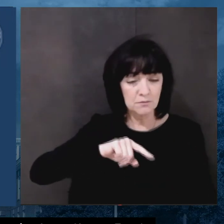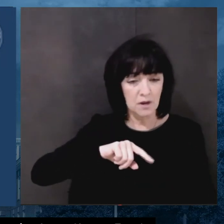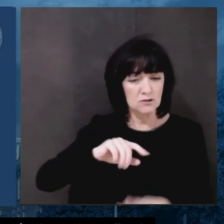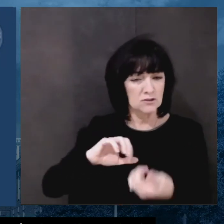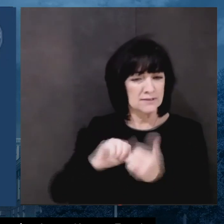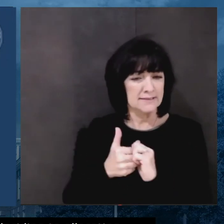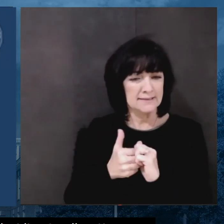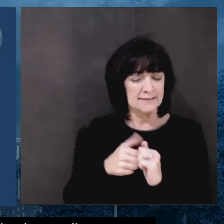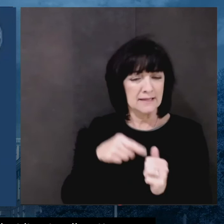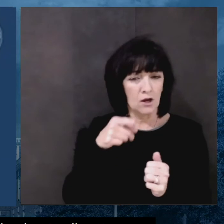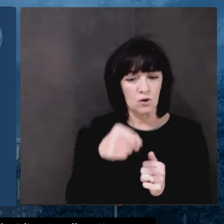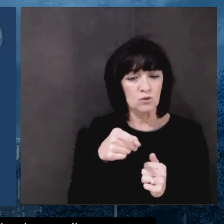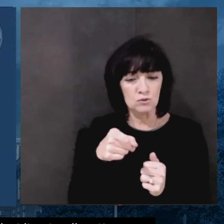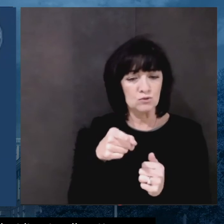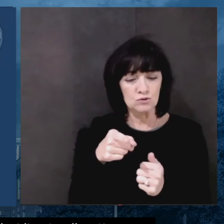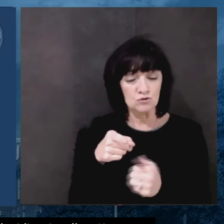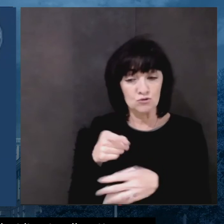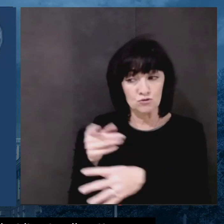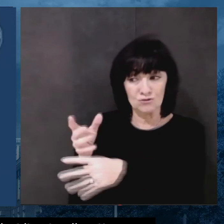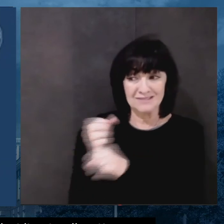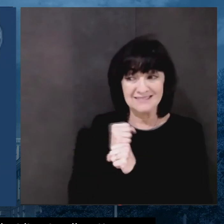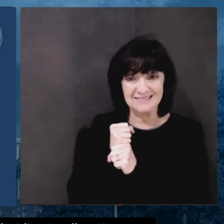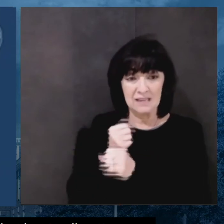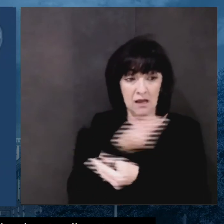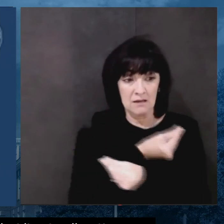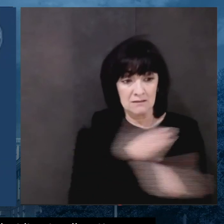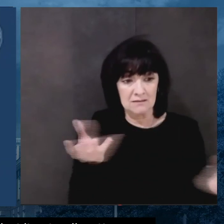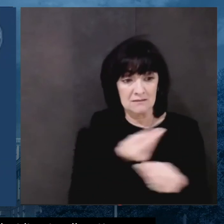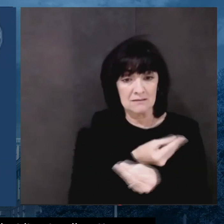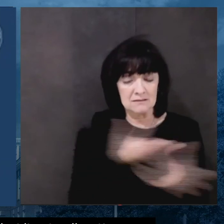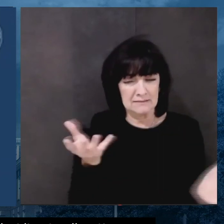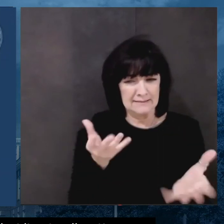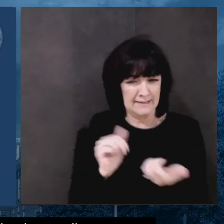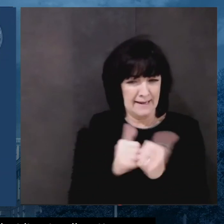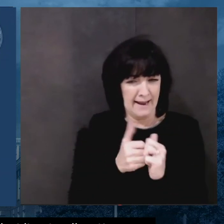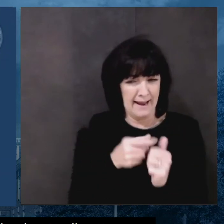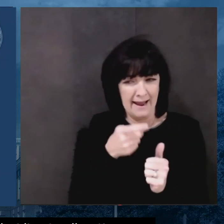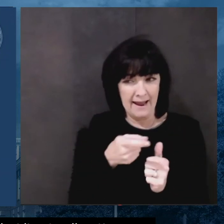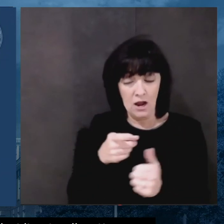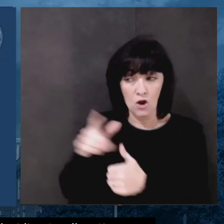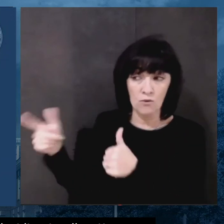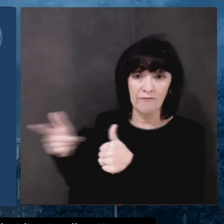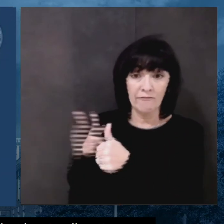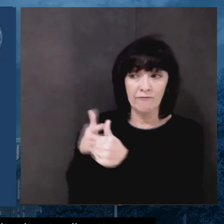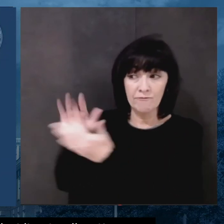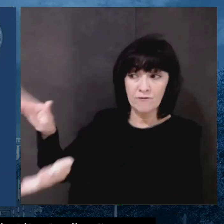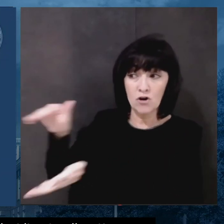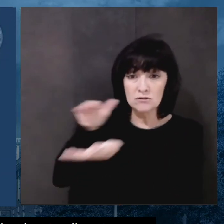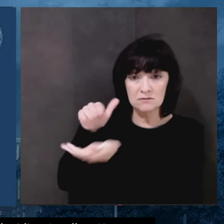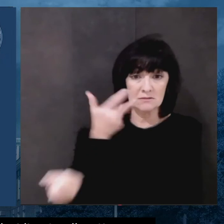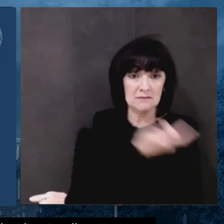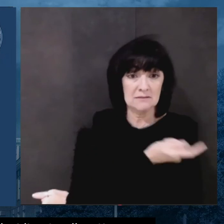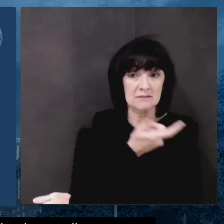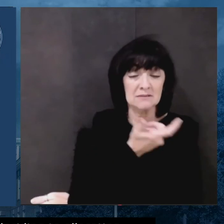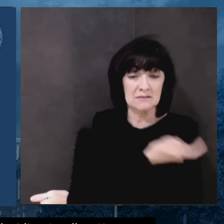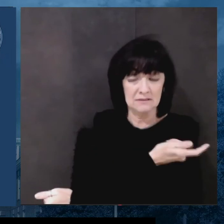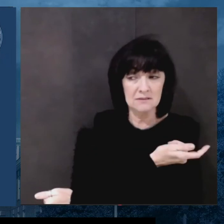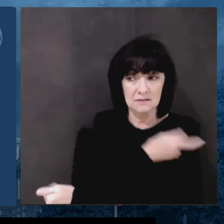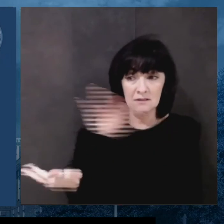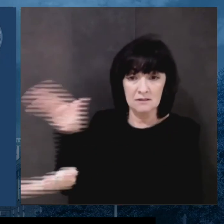since we're getting such small doses in the first round. Yeah, so that's a question for Dr.